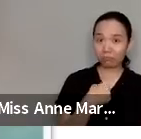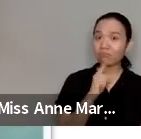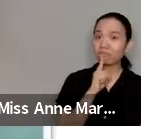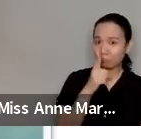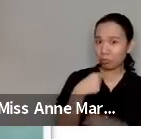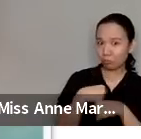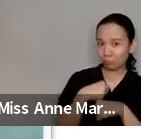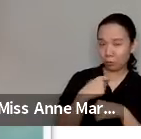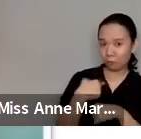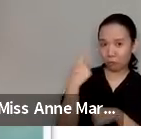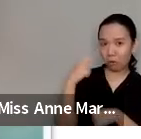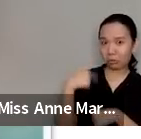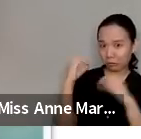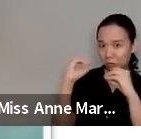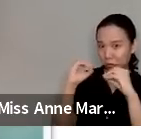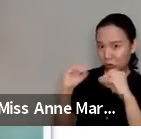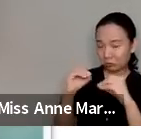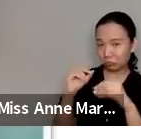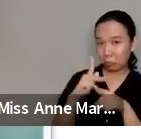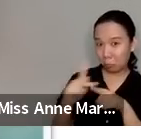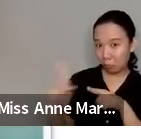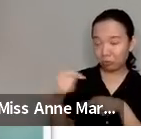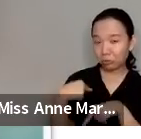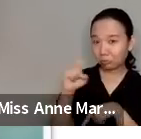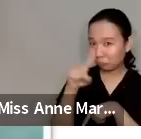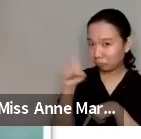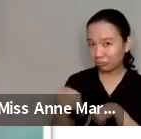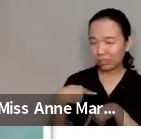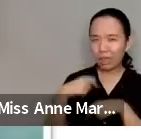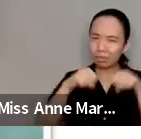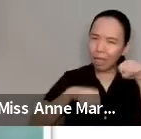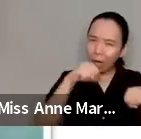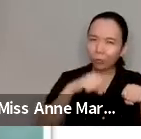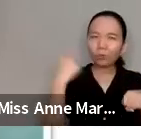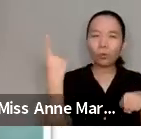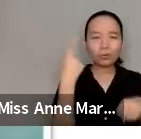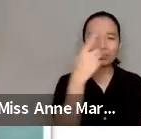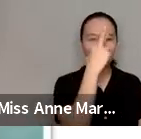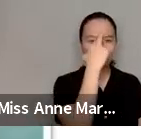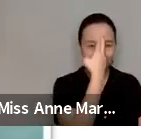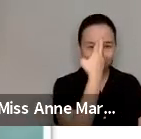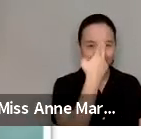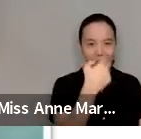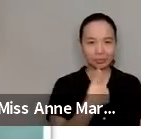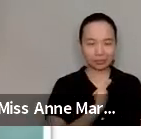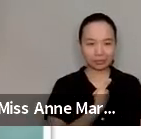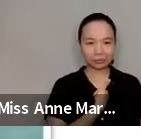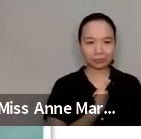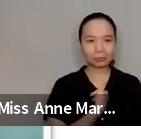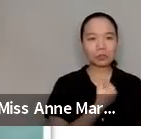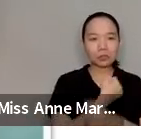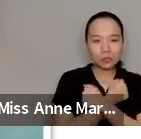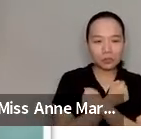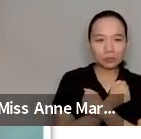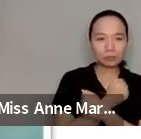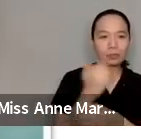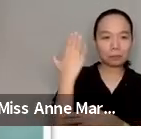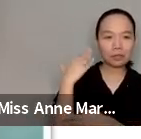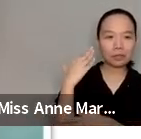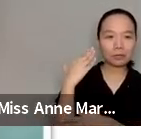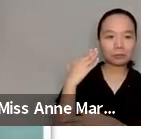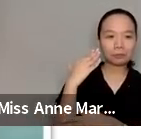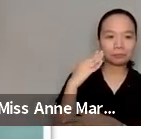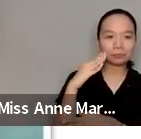made for a teaching profession? When in doubt, I always remind myself the words of our dear Regent, Reverend